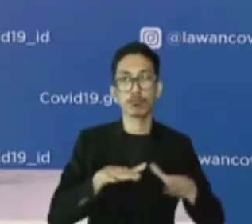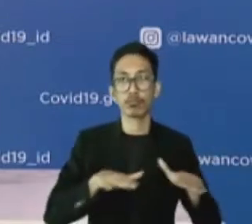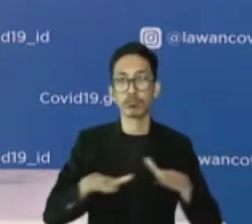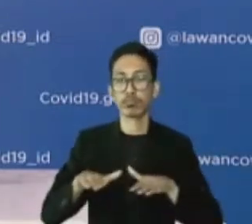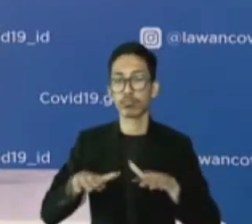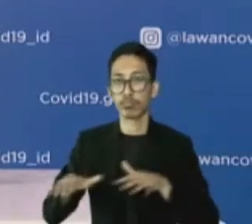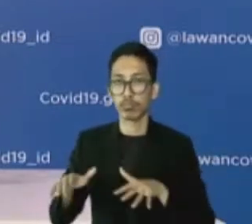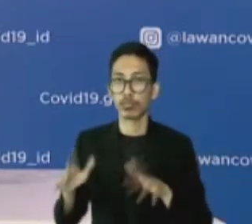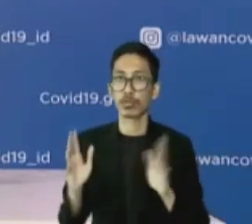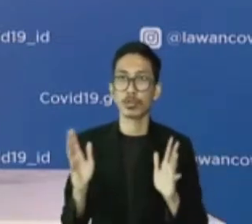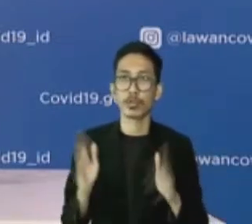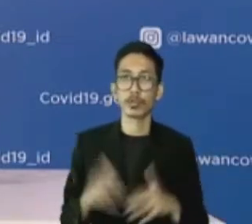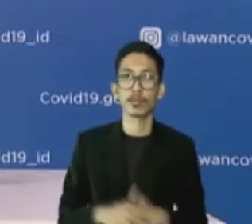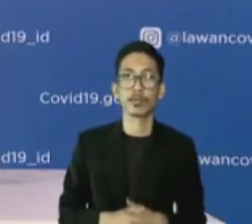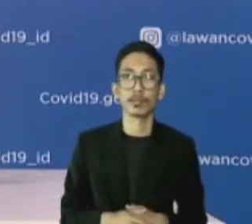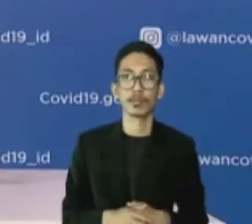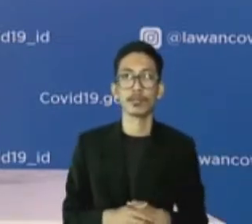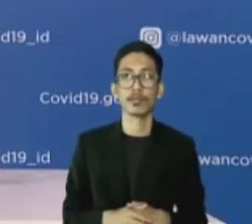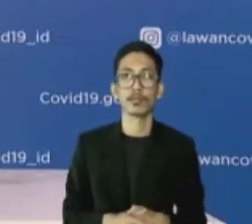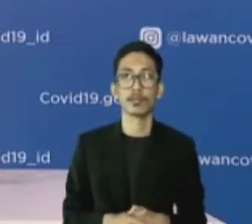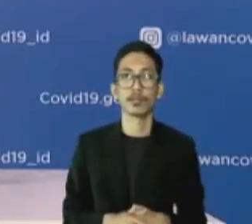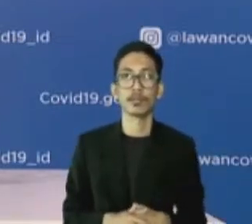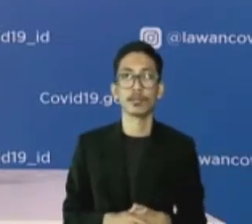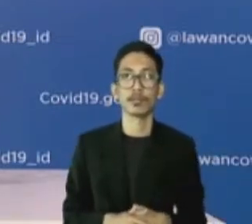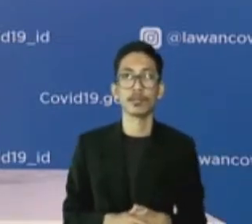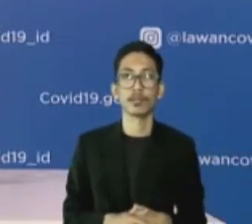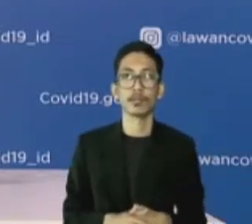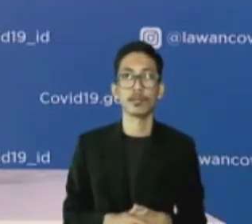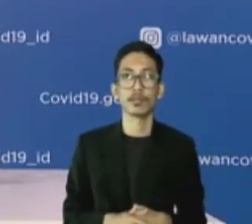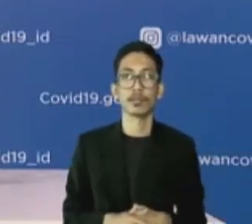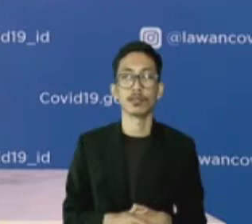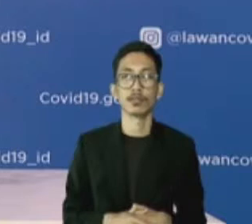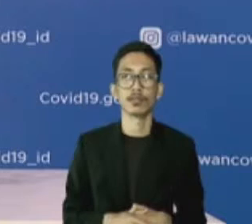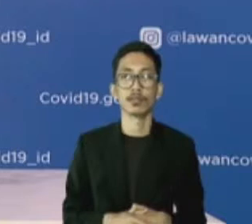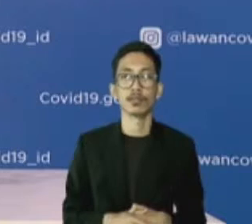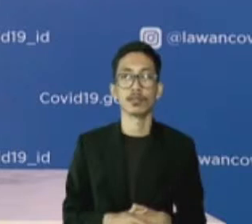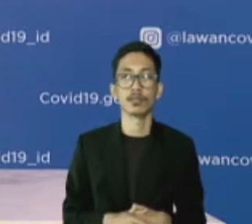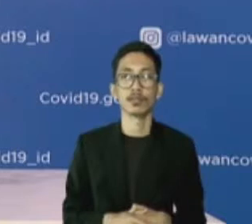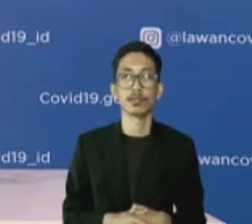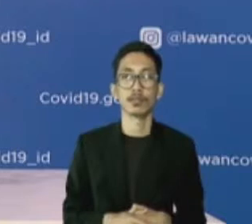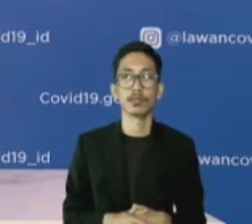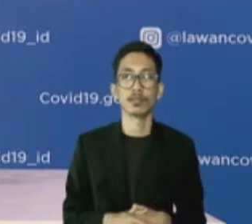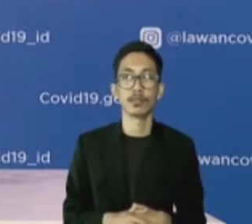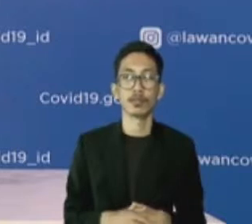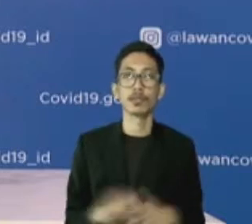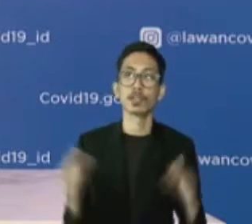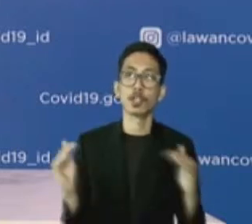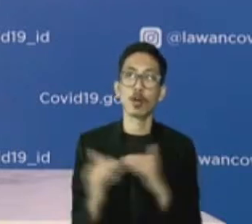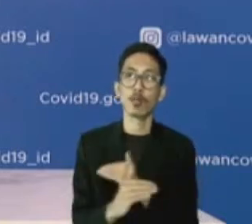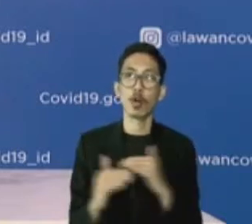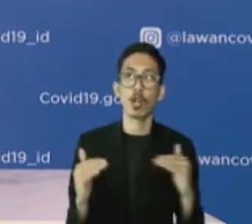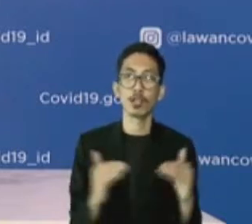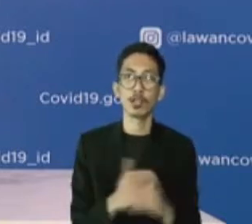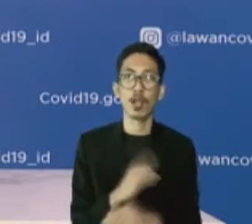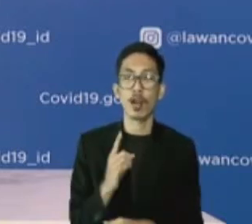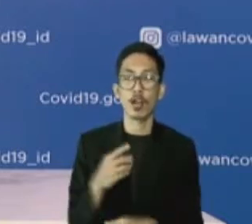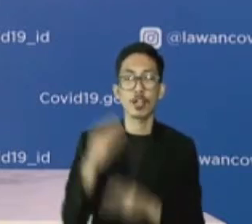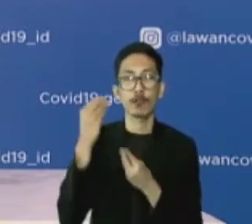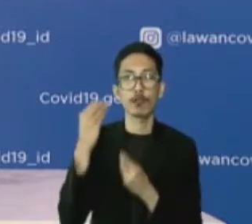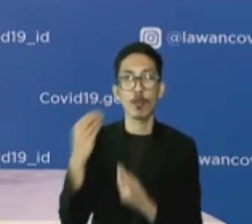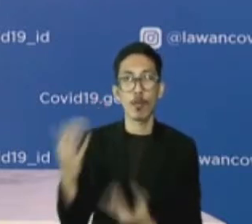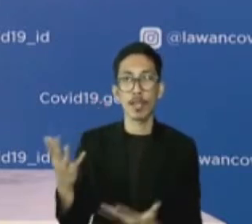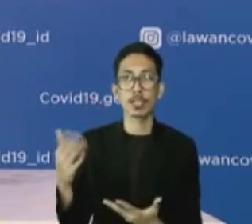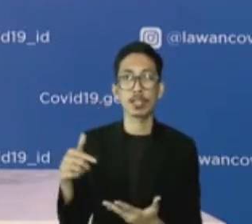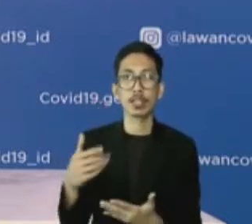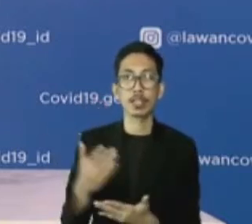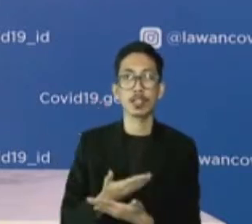For this reason, efforts to mitigate the risk of transmission as much as possible by updating the policy to reduce the